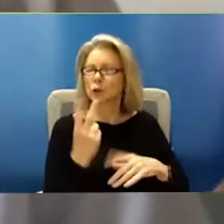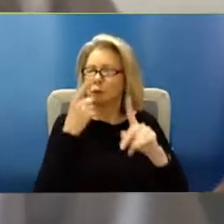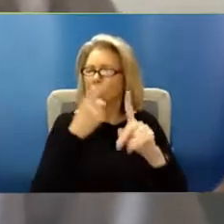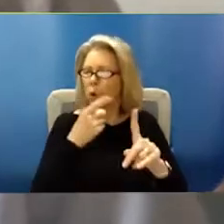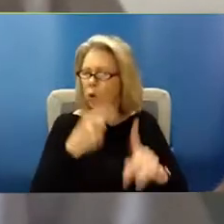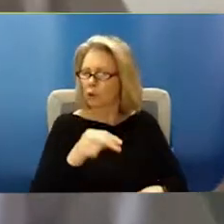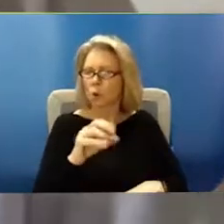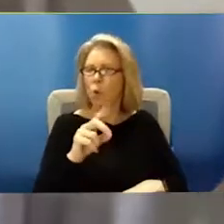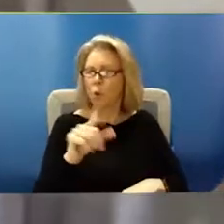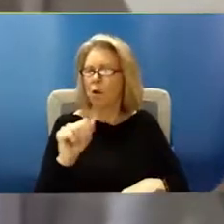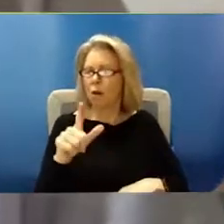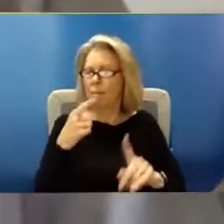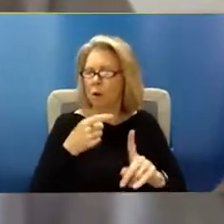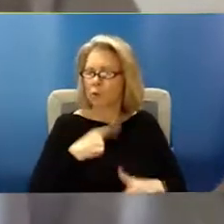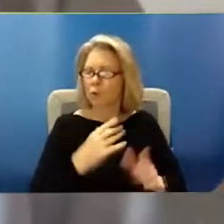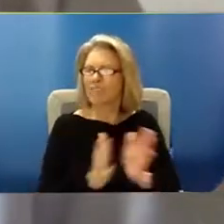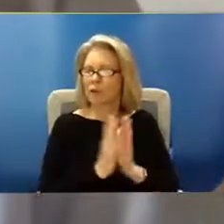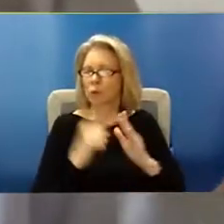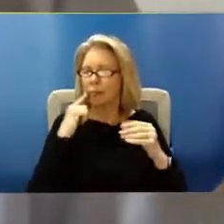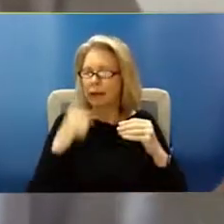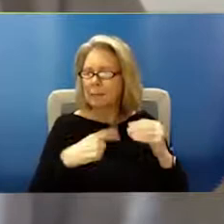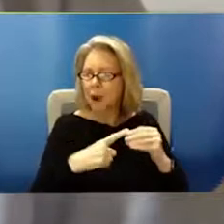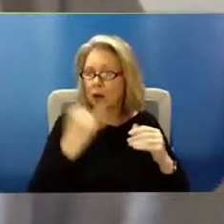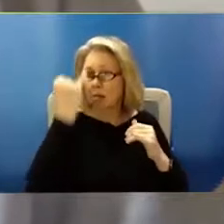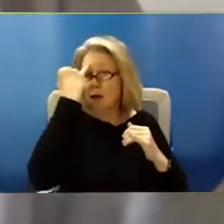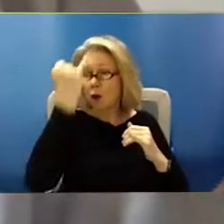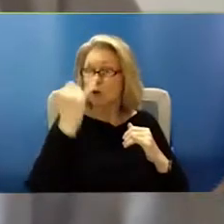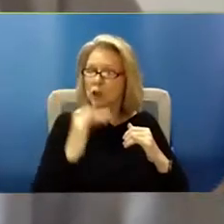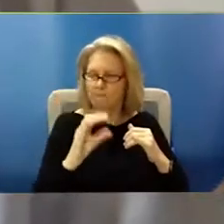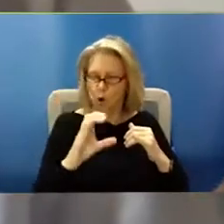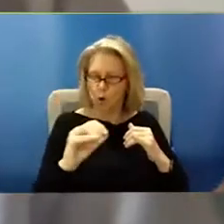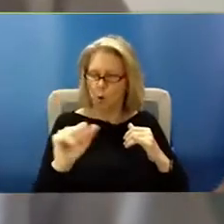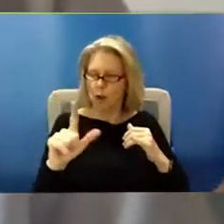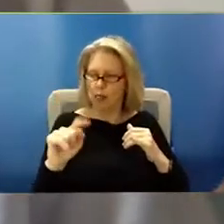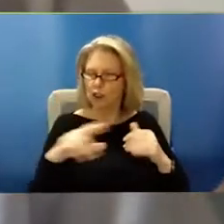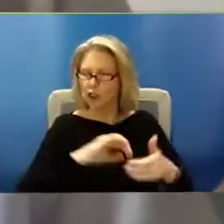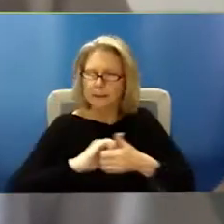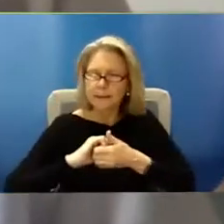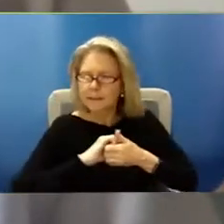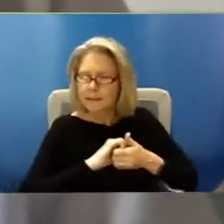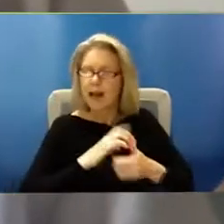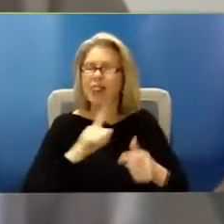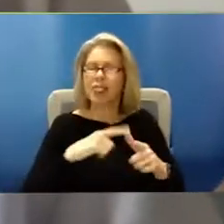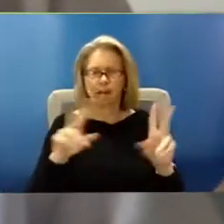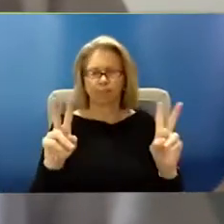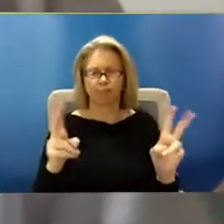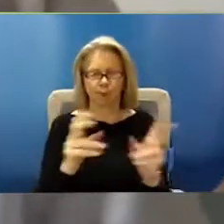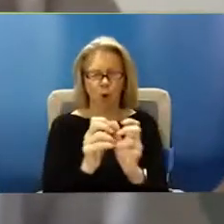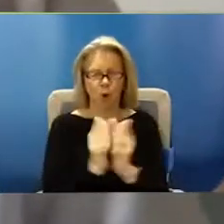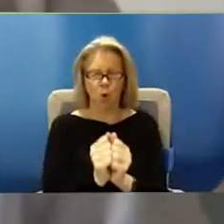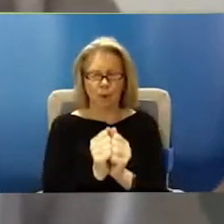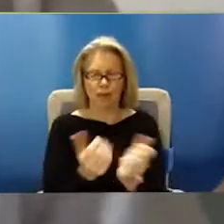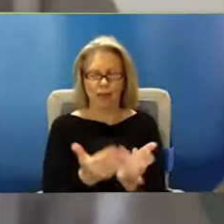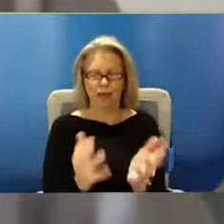the two nodal points we've been asked to think about, which are, in order, the notion of kind of coalition and then the idea of